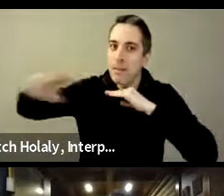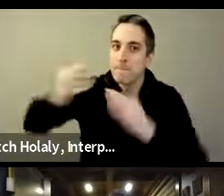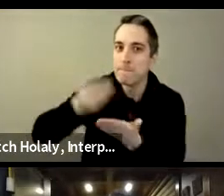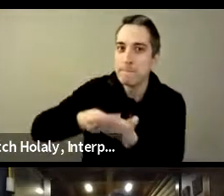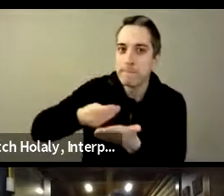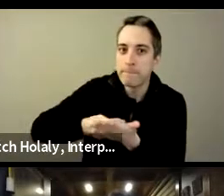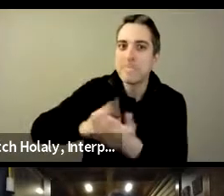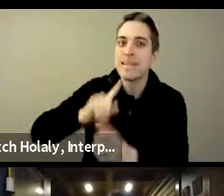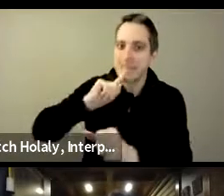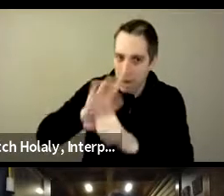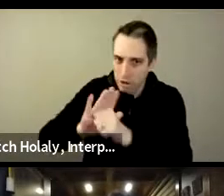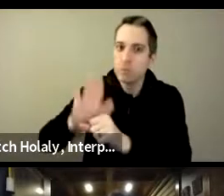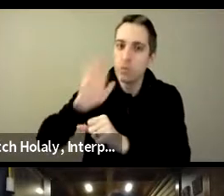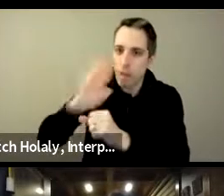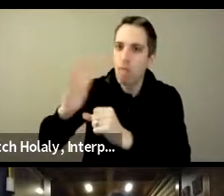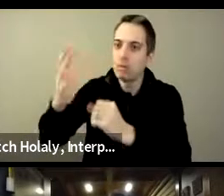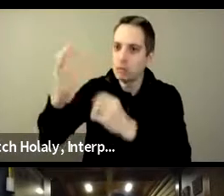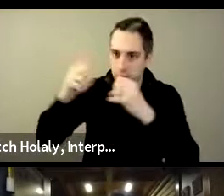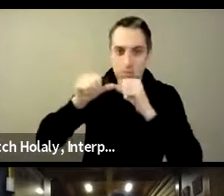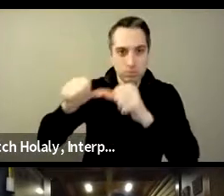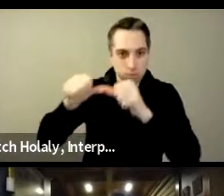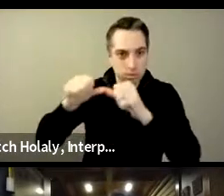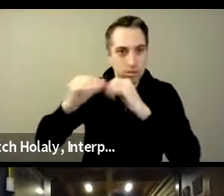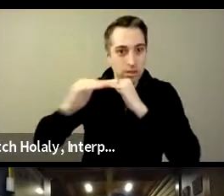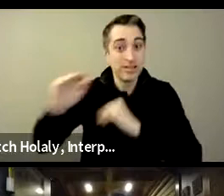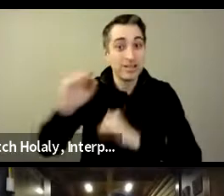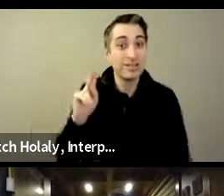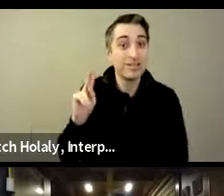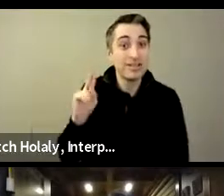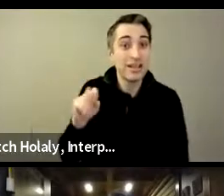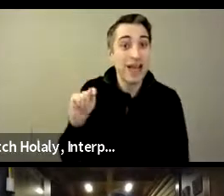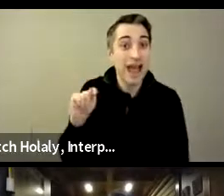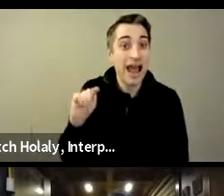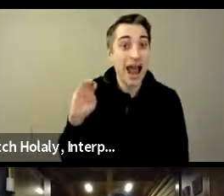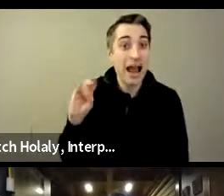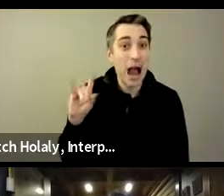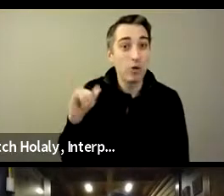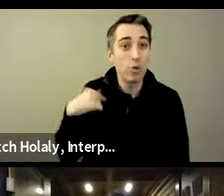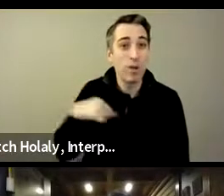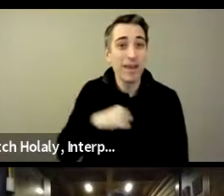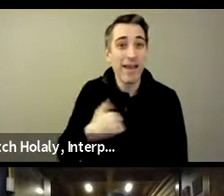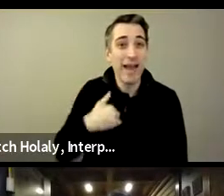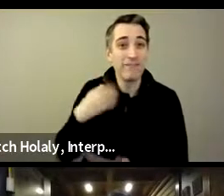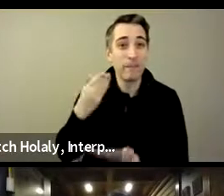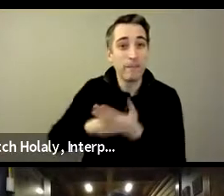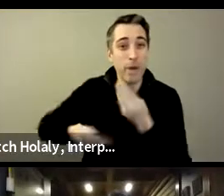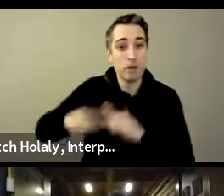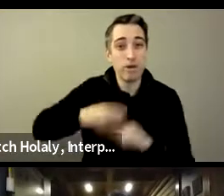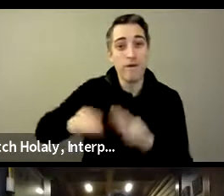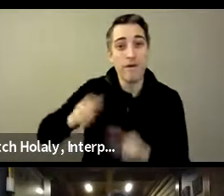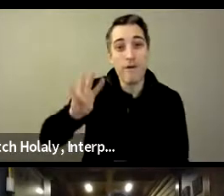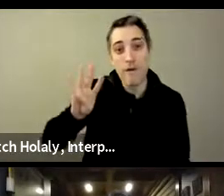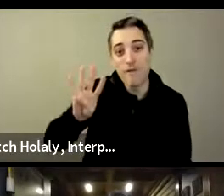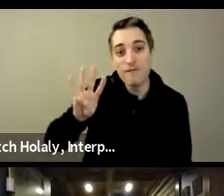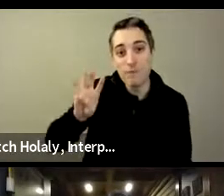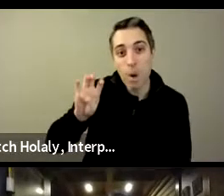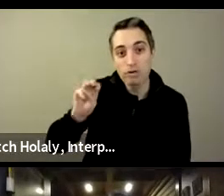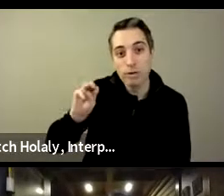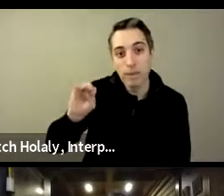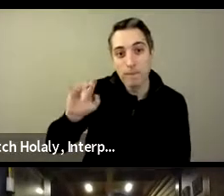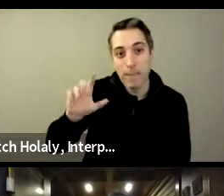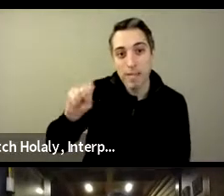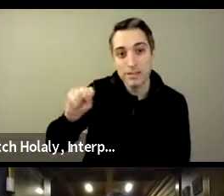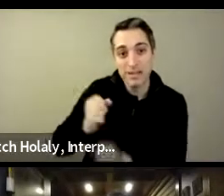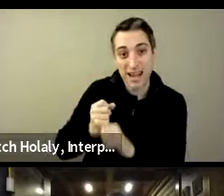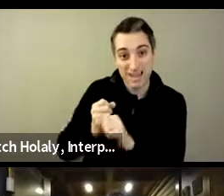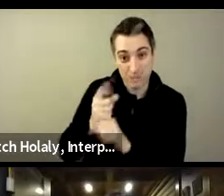guaranteed to continue to come through the counties. In Kent County, we have a budget of $400 million in a year, and I'd be pretty embarrassed to tell